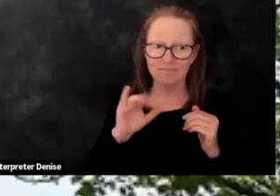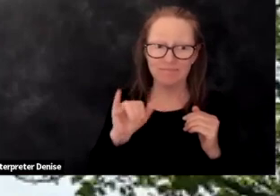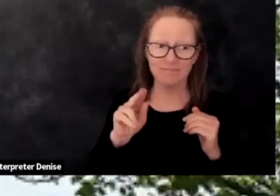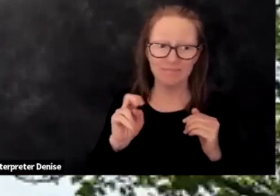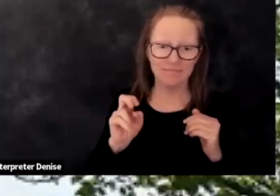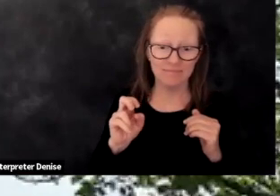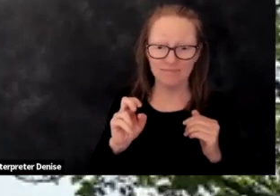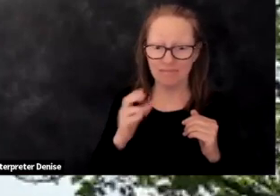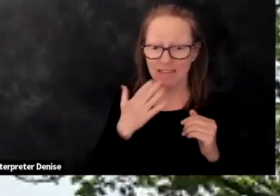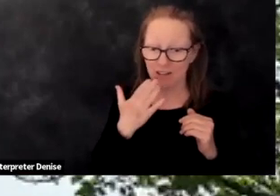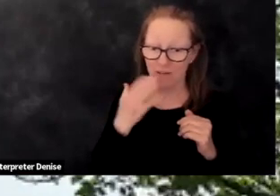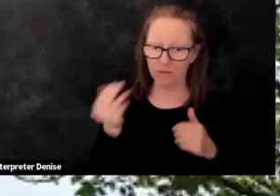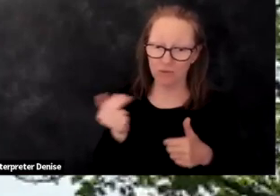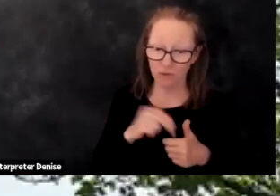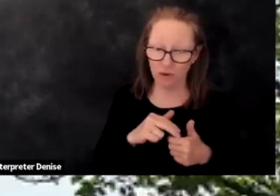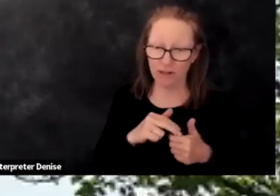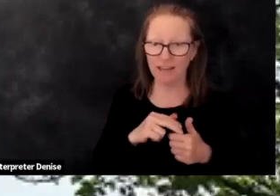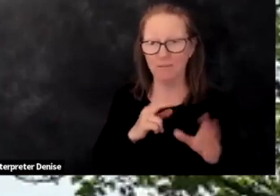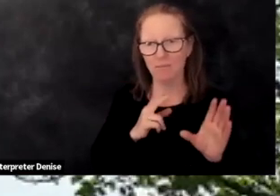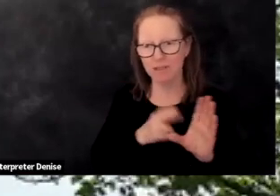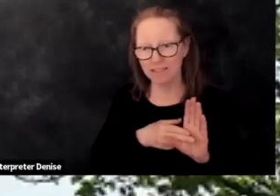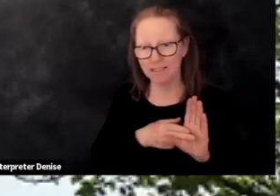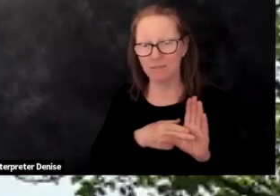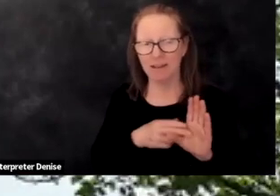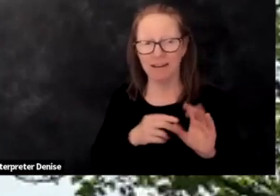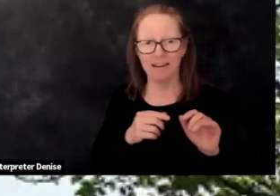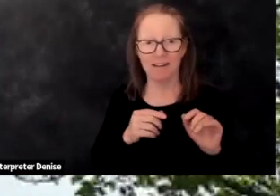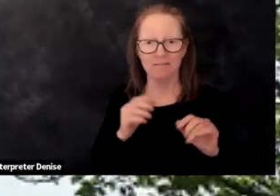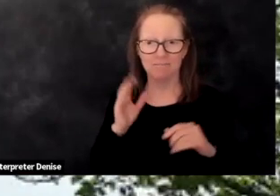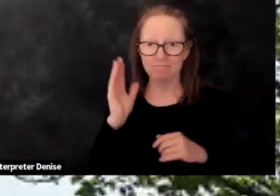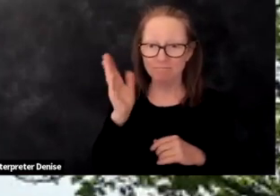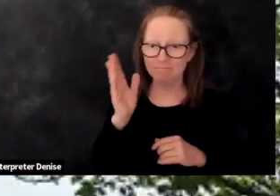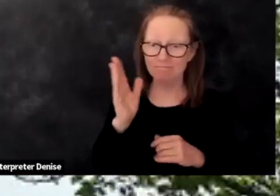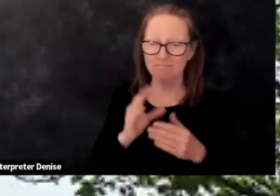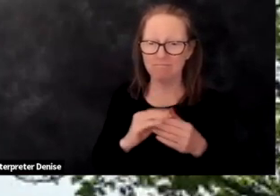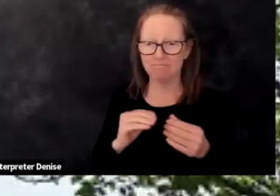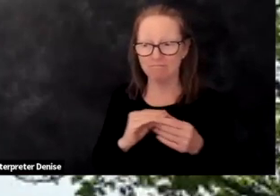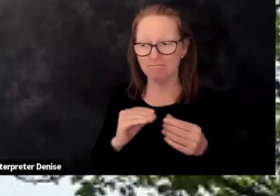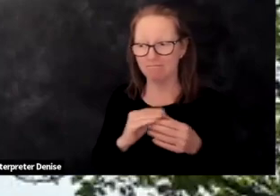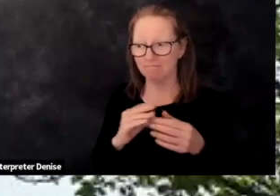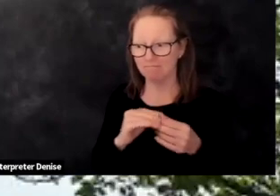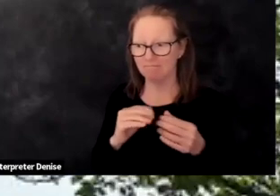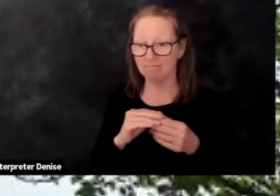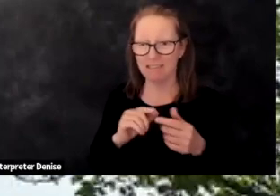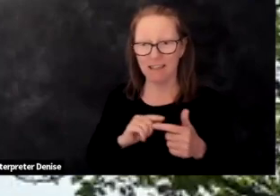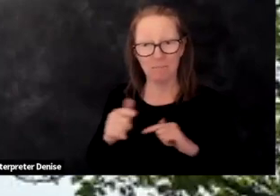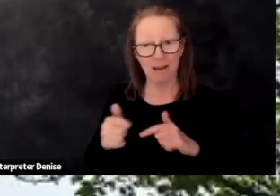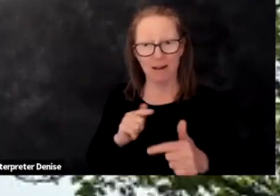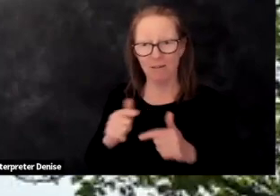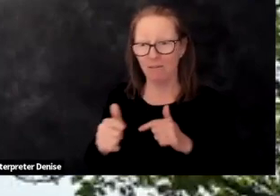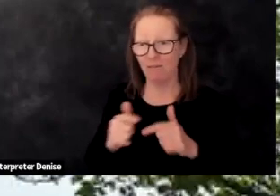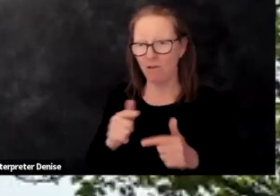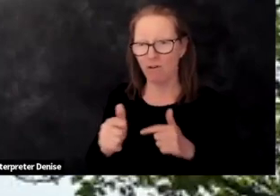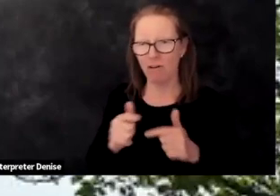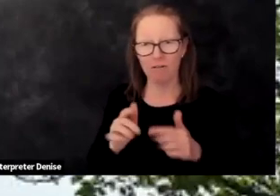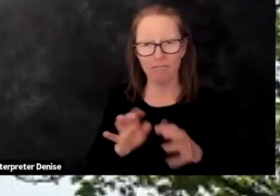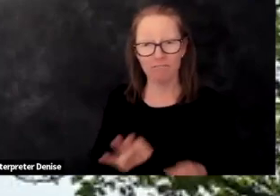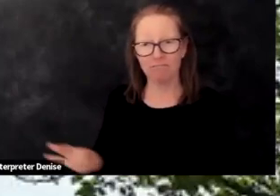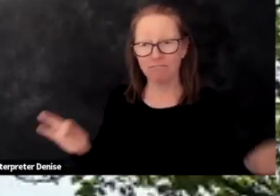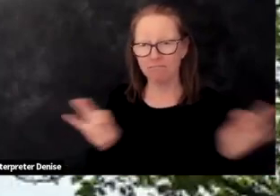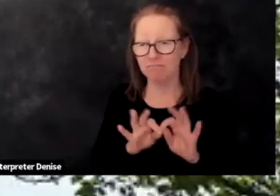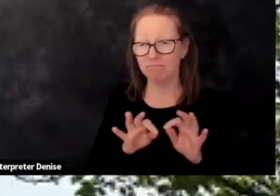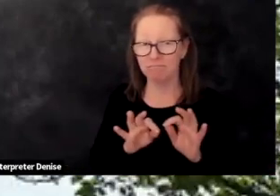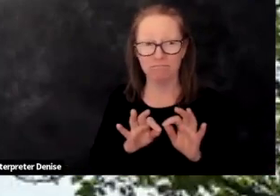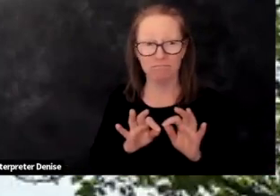us and participating in this, because really it's it's the back and forth that's really necessary to know what's needed